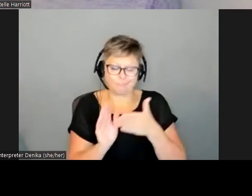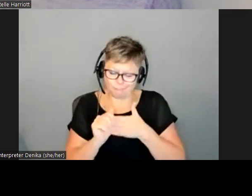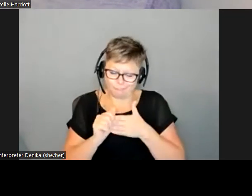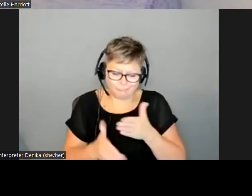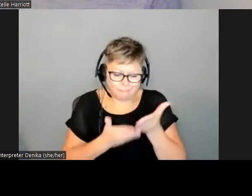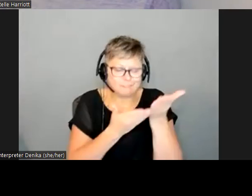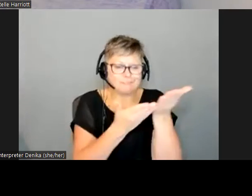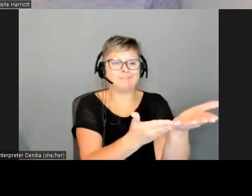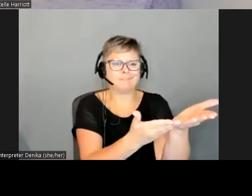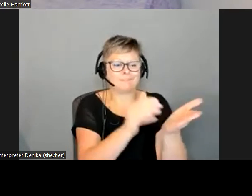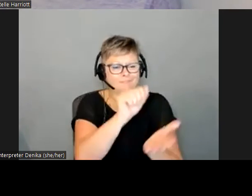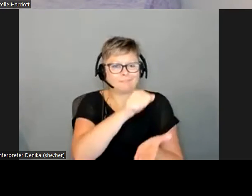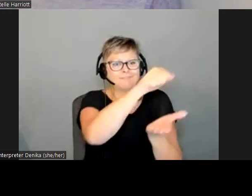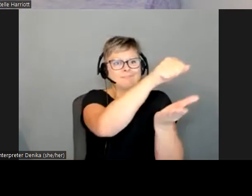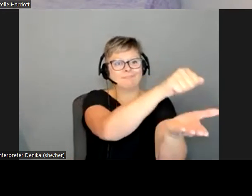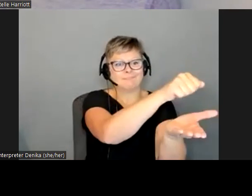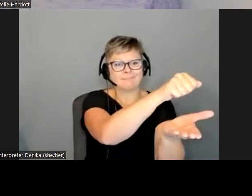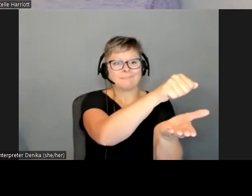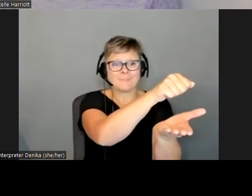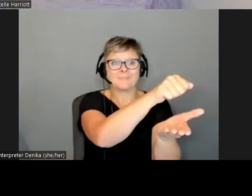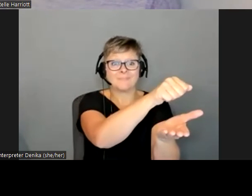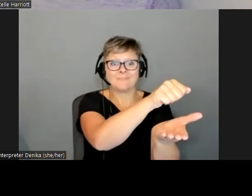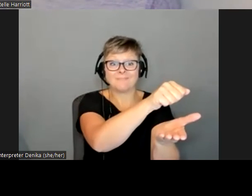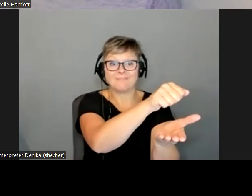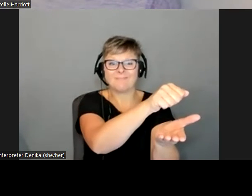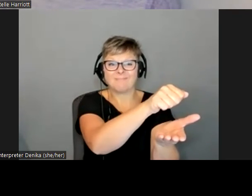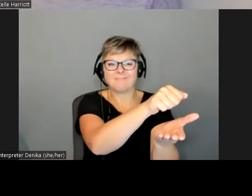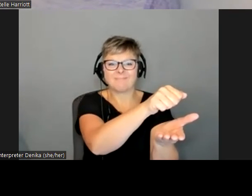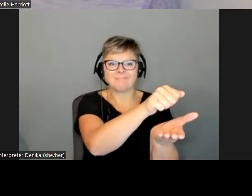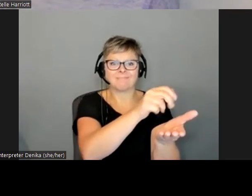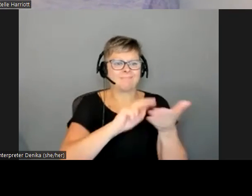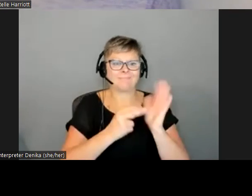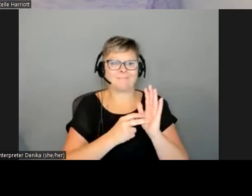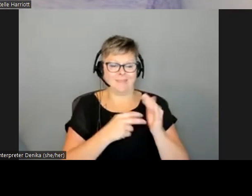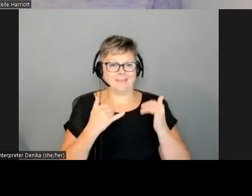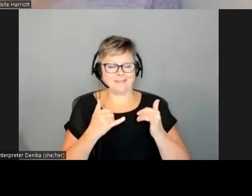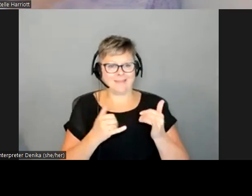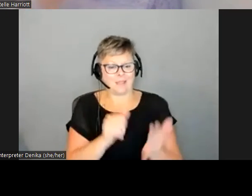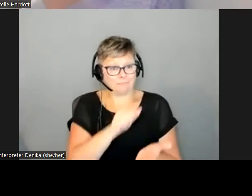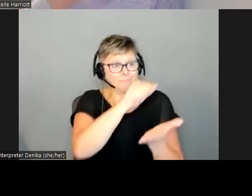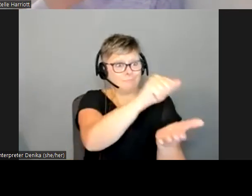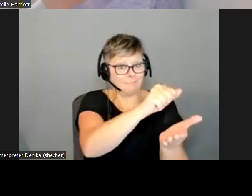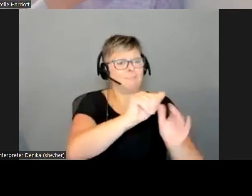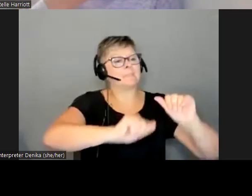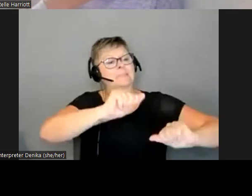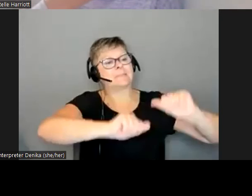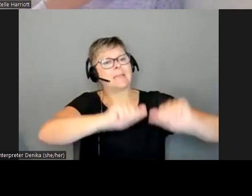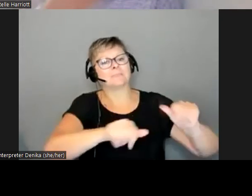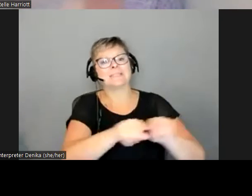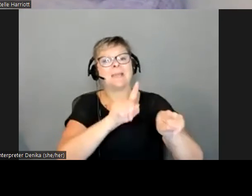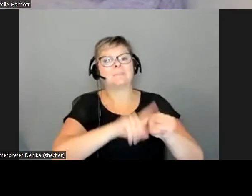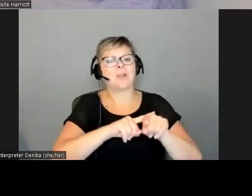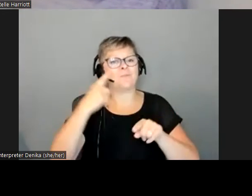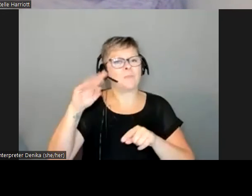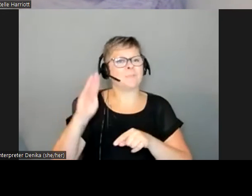and it's kind of like doing an overall blanket assessment through the work that I'm doing as BCCRN, but